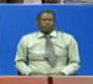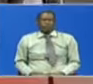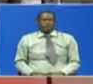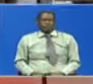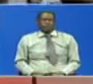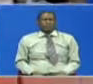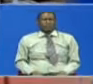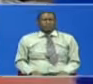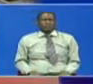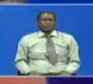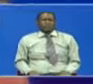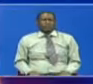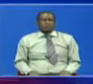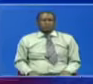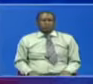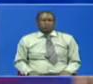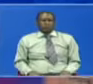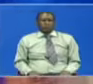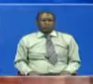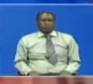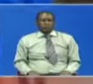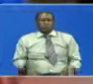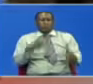Okay, okay. Thank you.